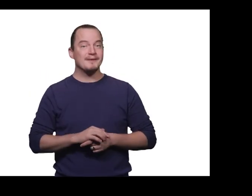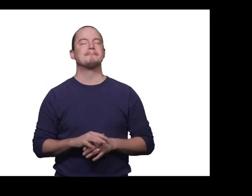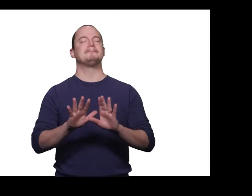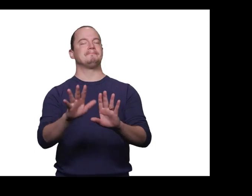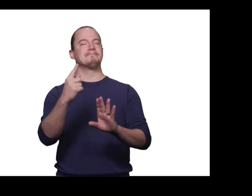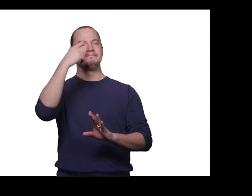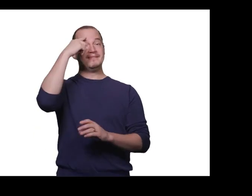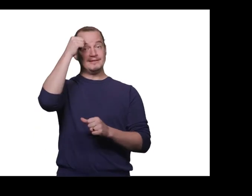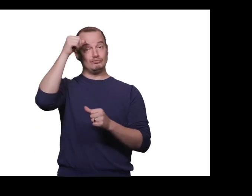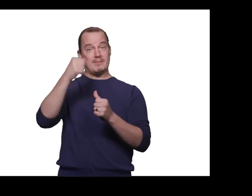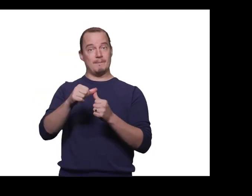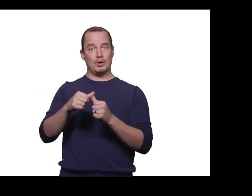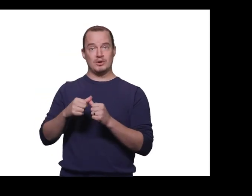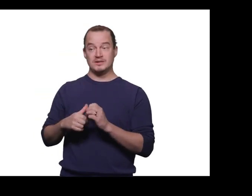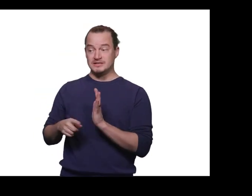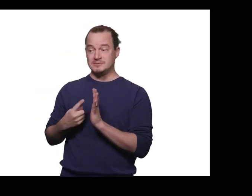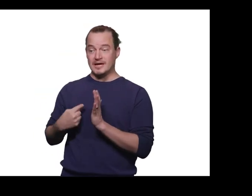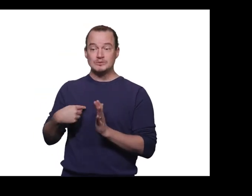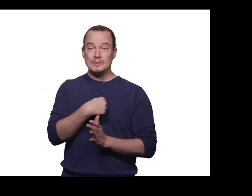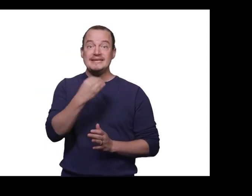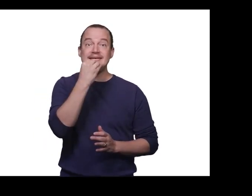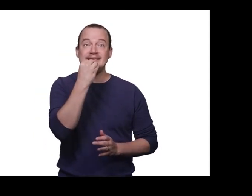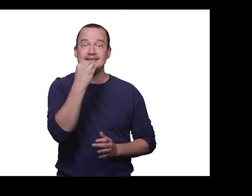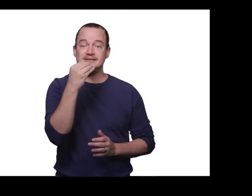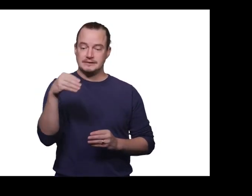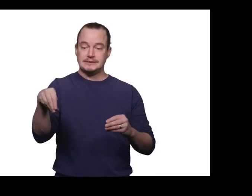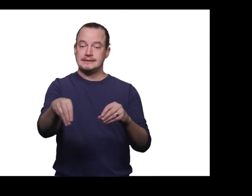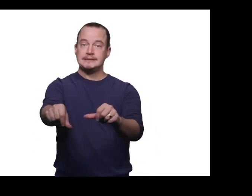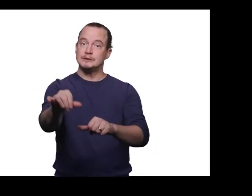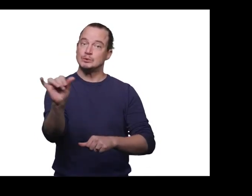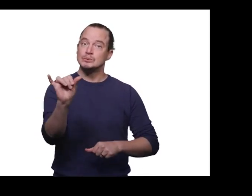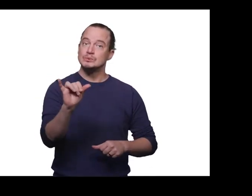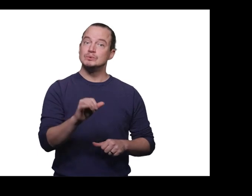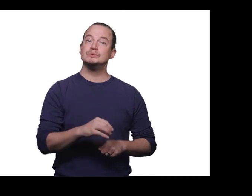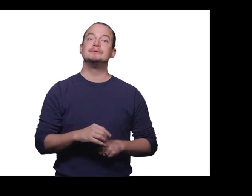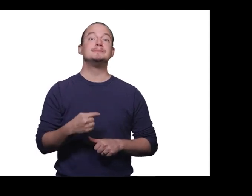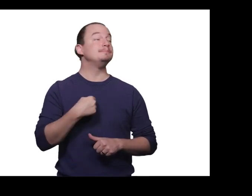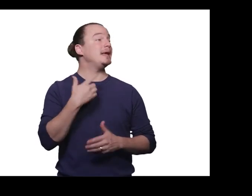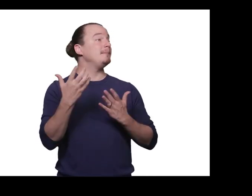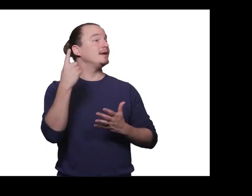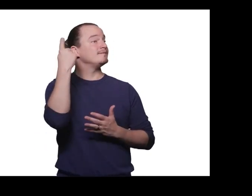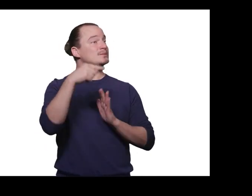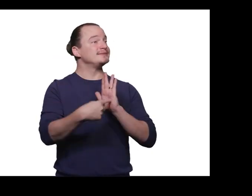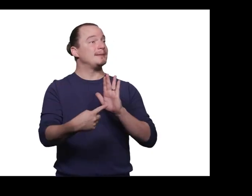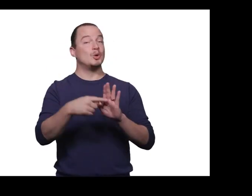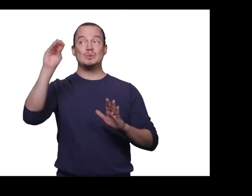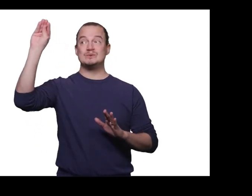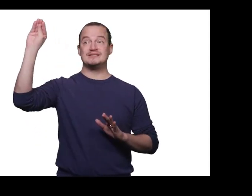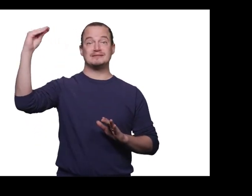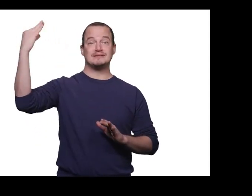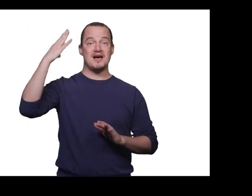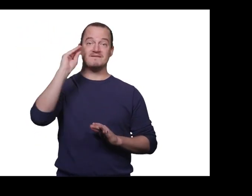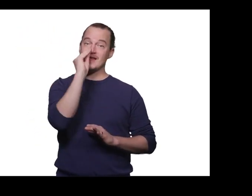remember, sometimes we also eat seeds. So I might eat